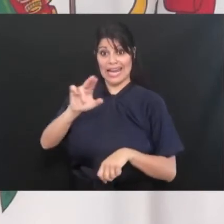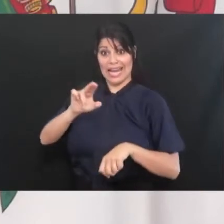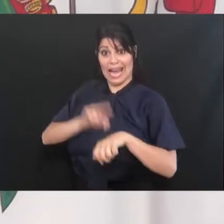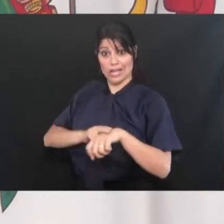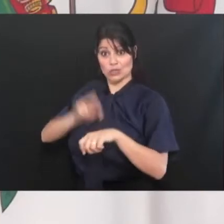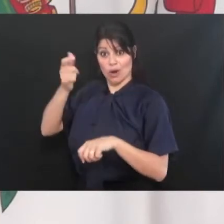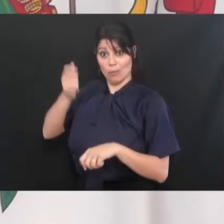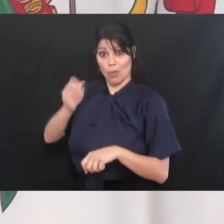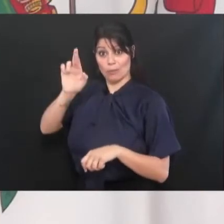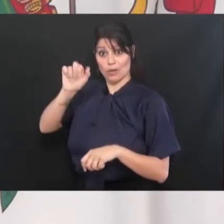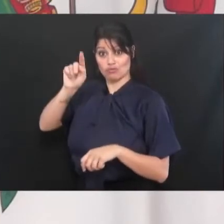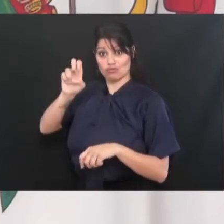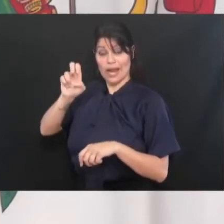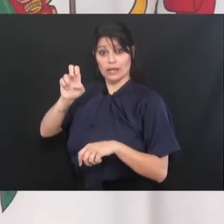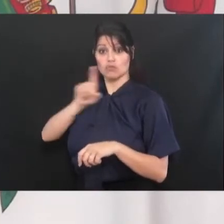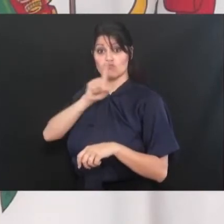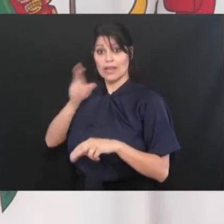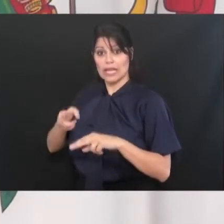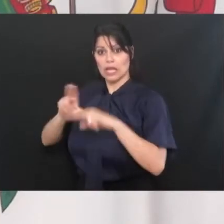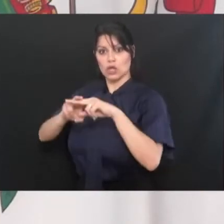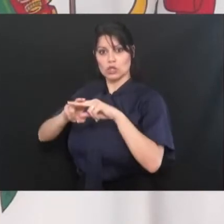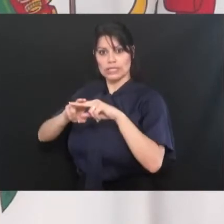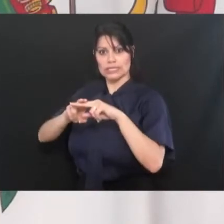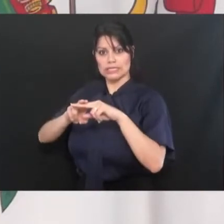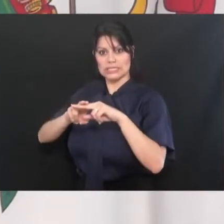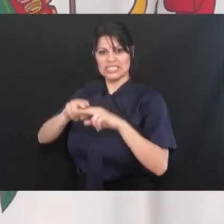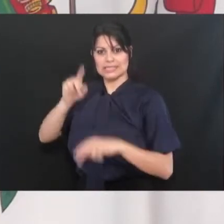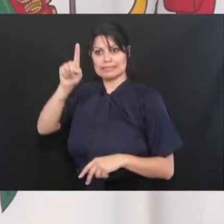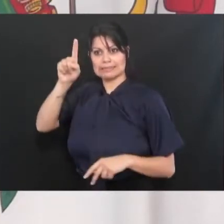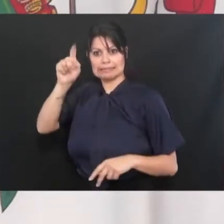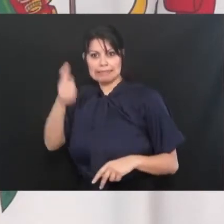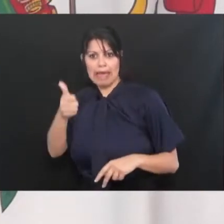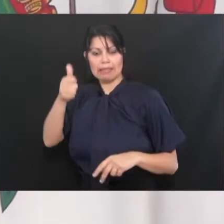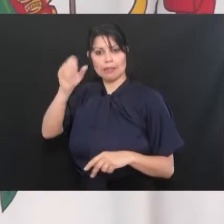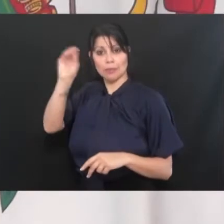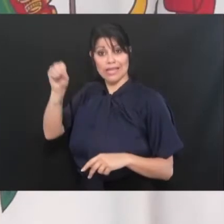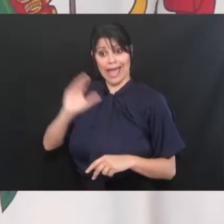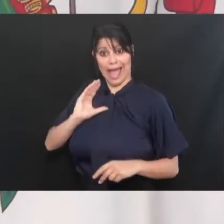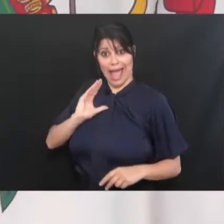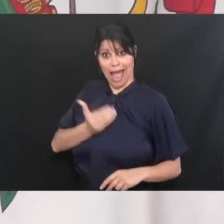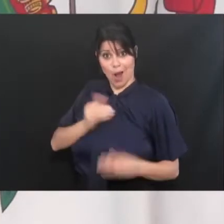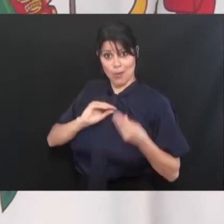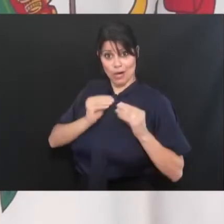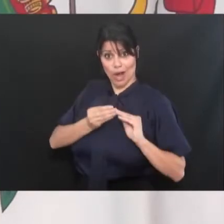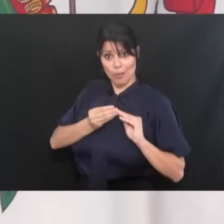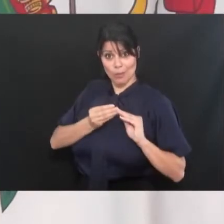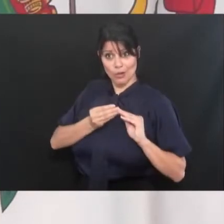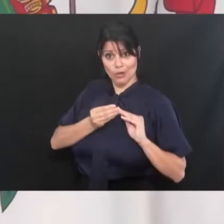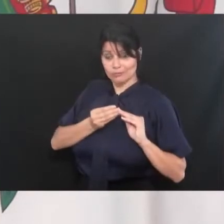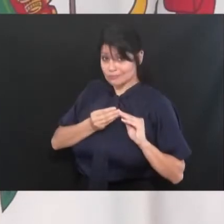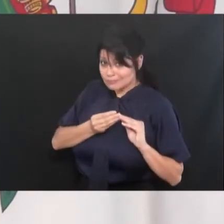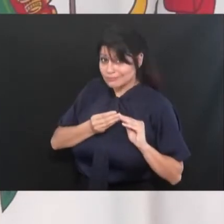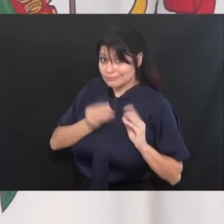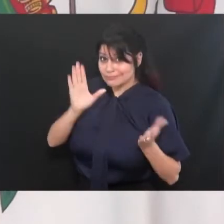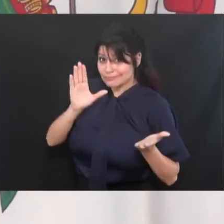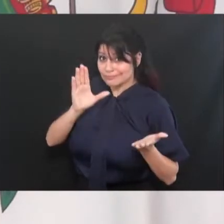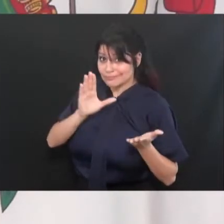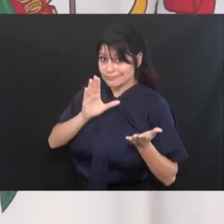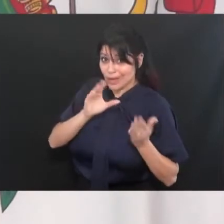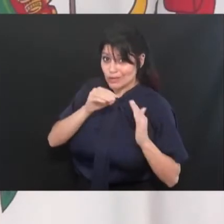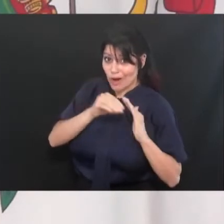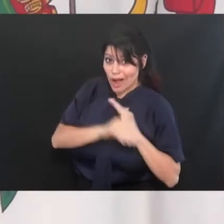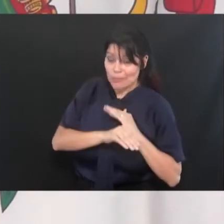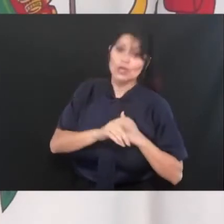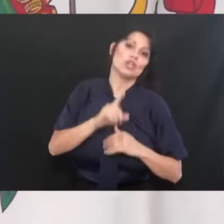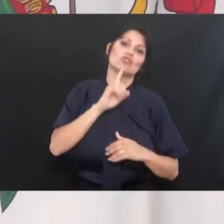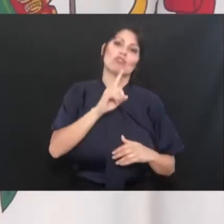increased by 0.1%, while ours continued to drop. So West Virginia, you continue to beat up on